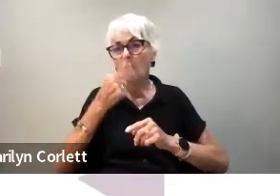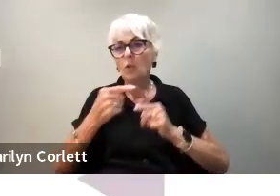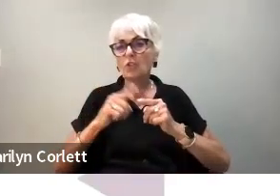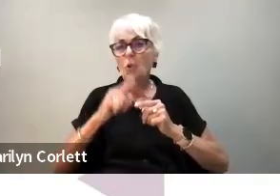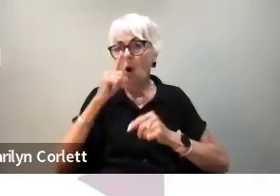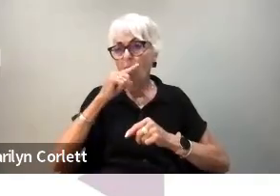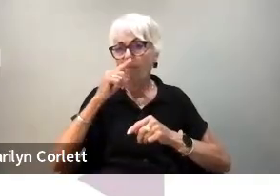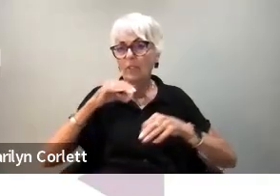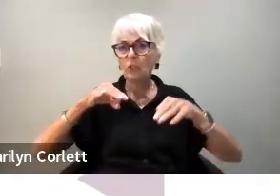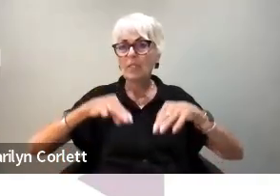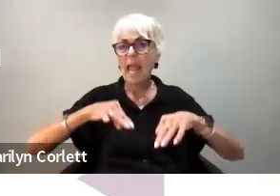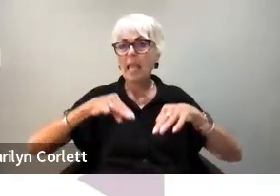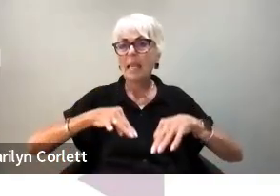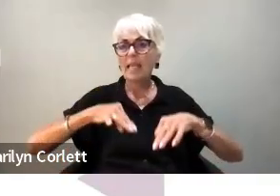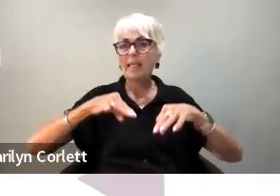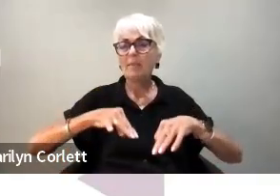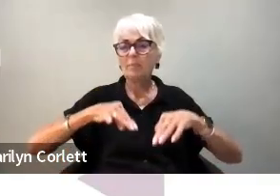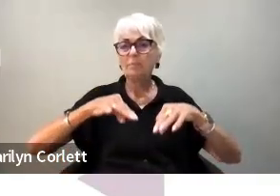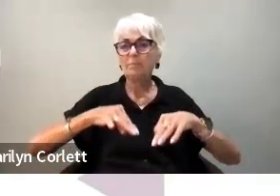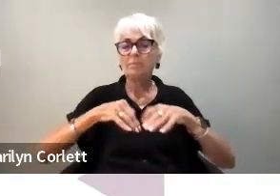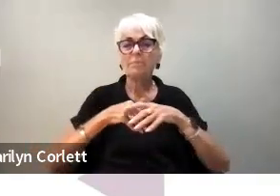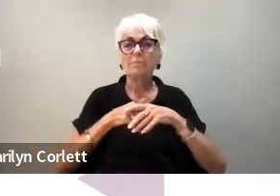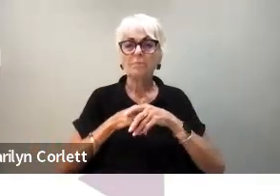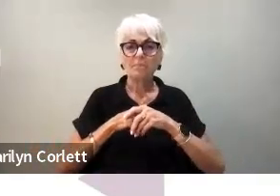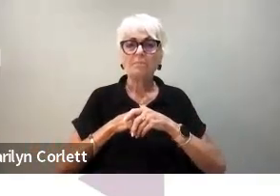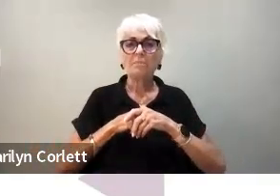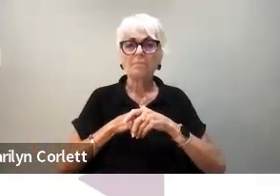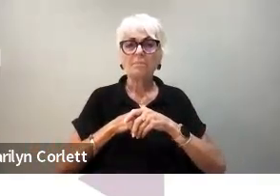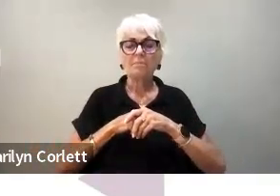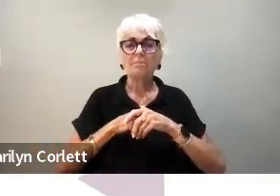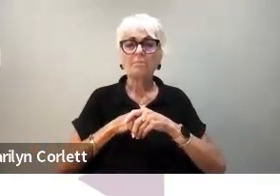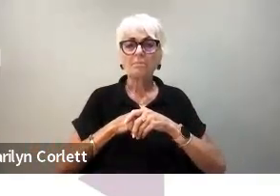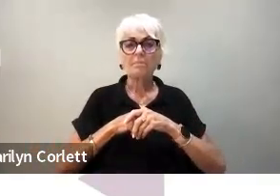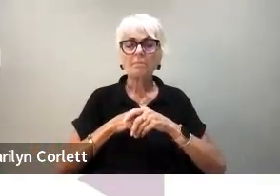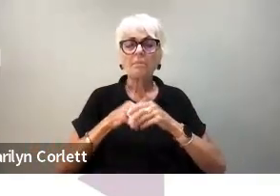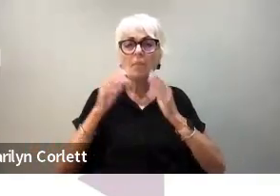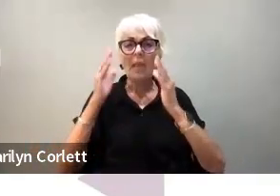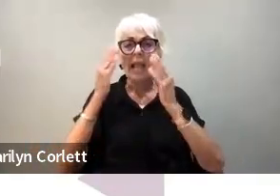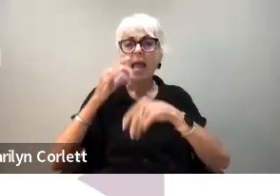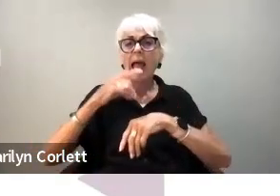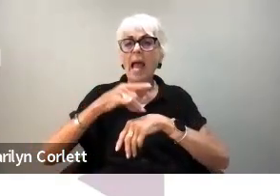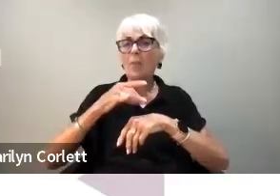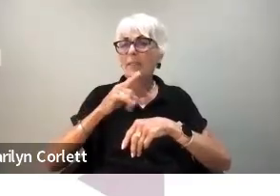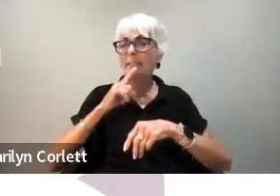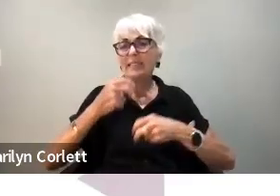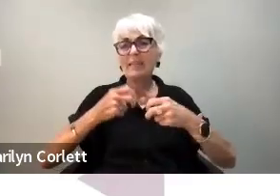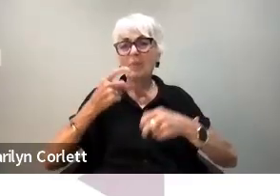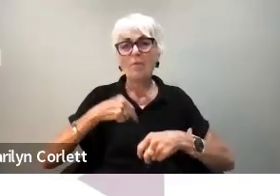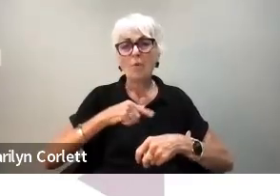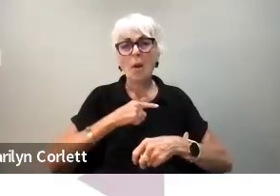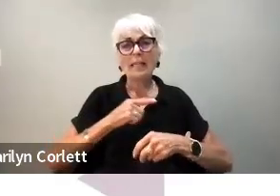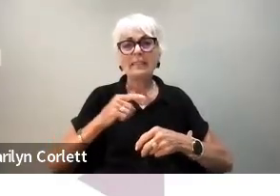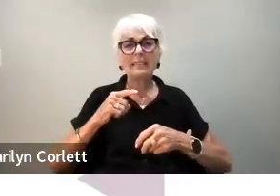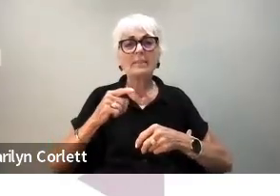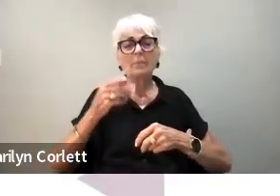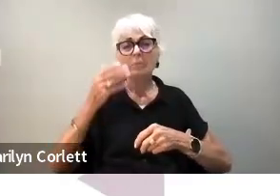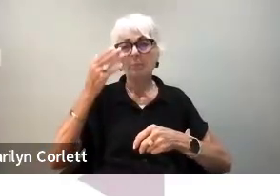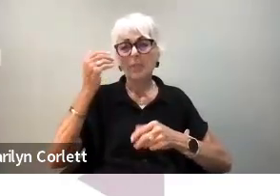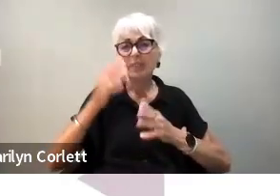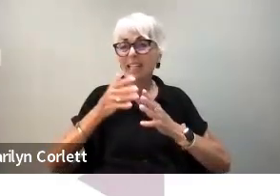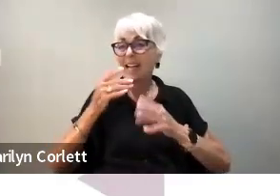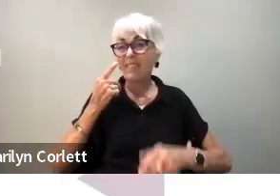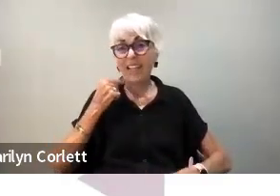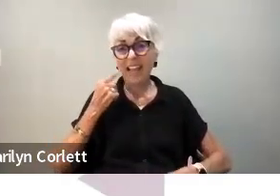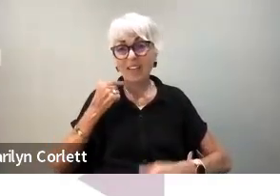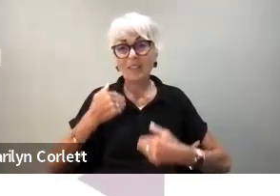artificial dyes. And so Halloween time is extremely difficult for us because a lot of